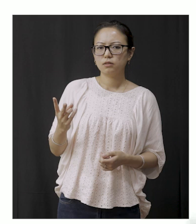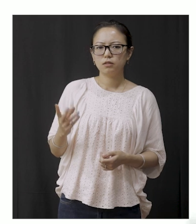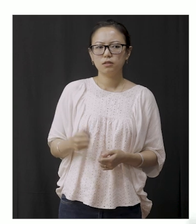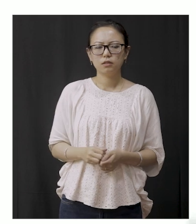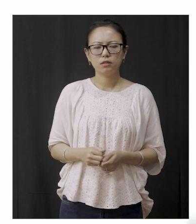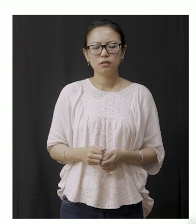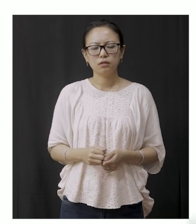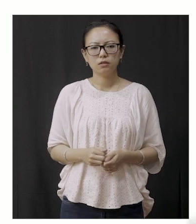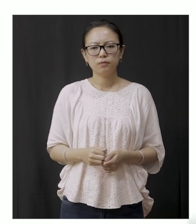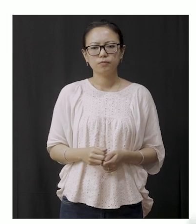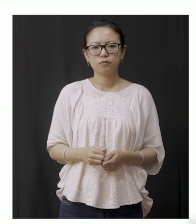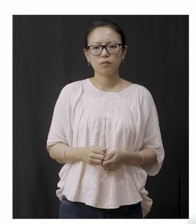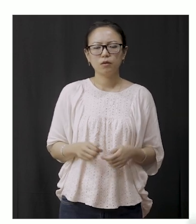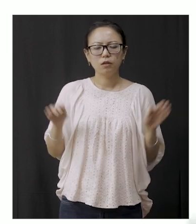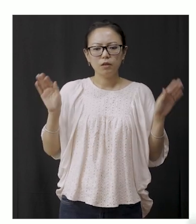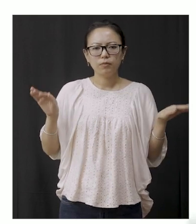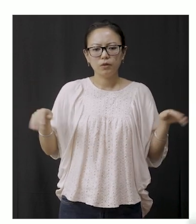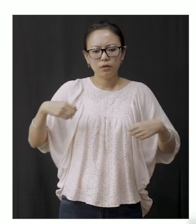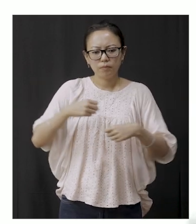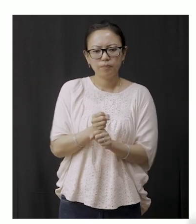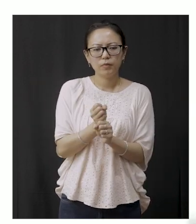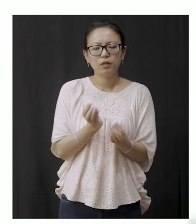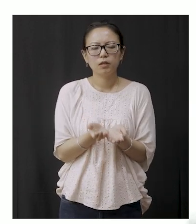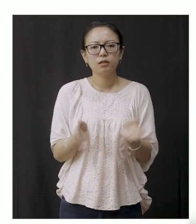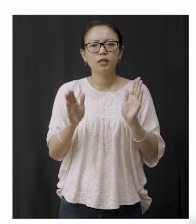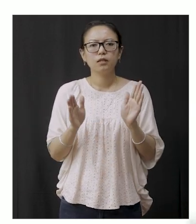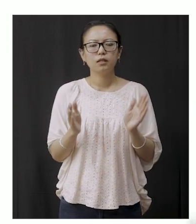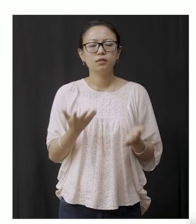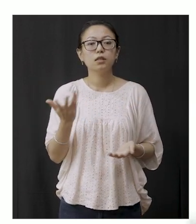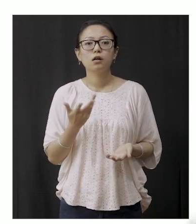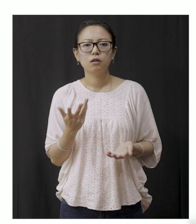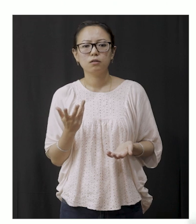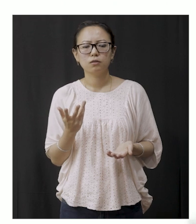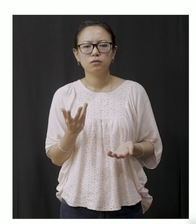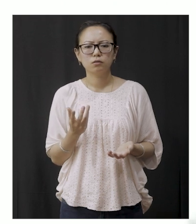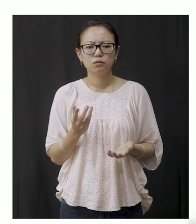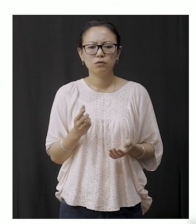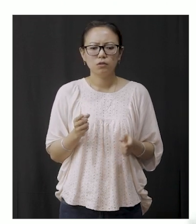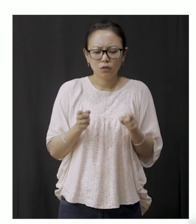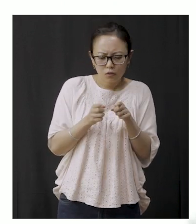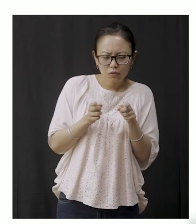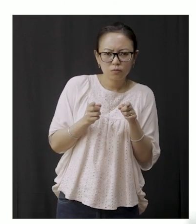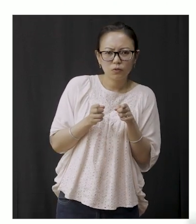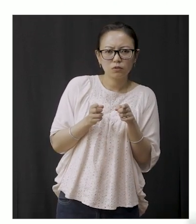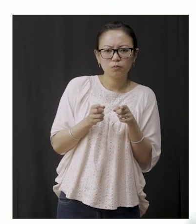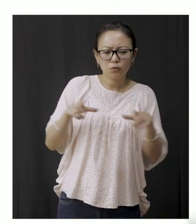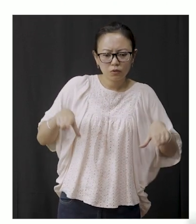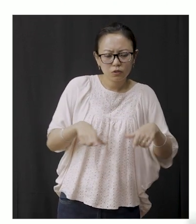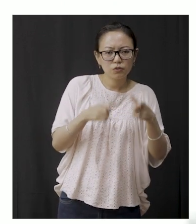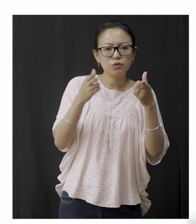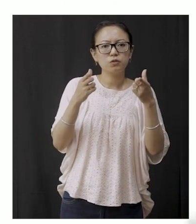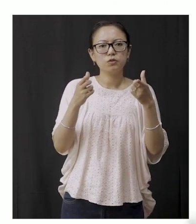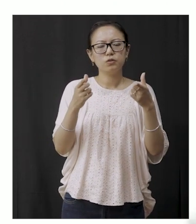them with straws and small branches, and they make it into a cocoon